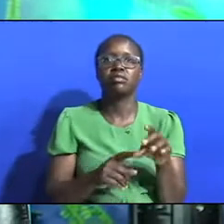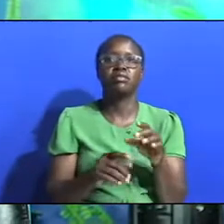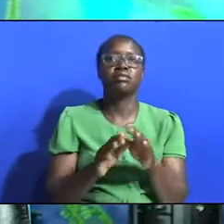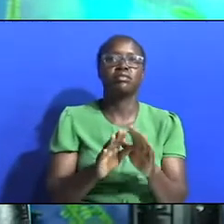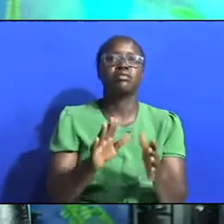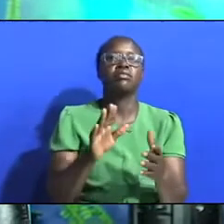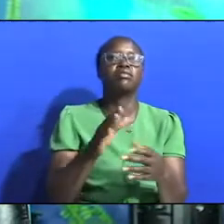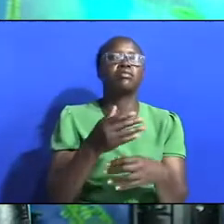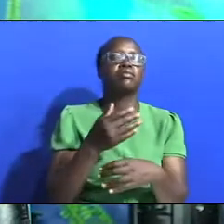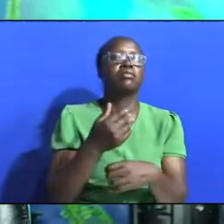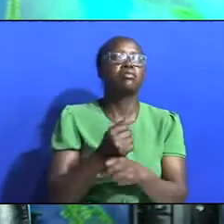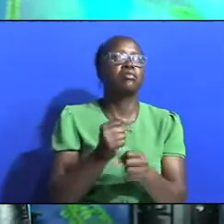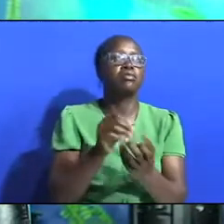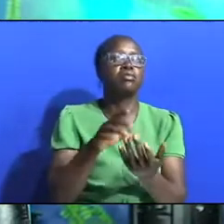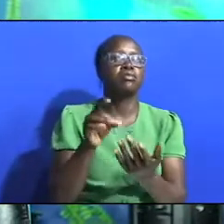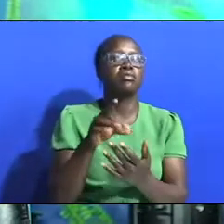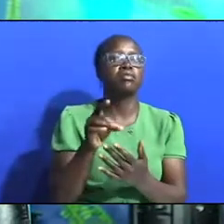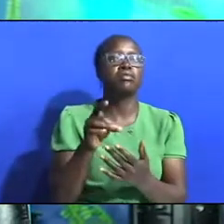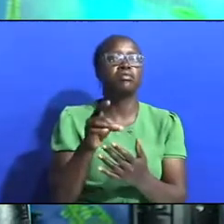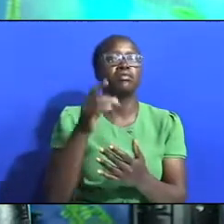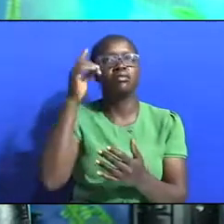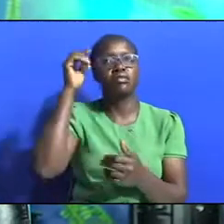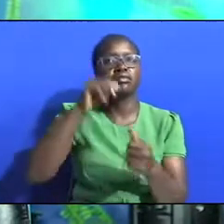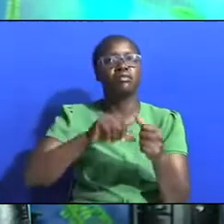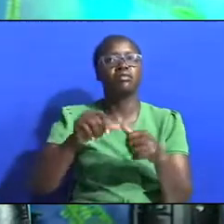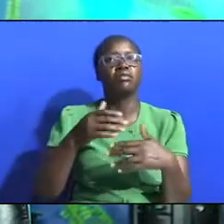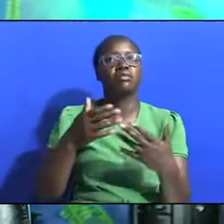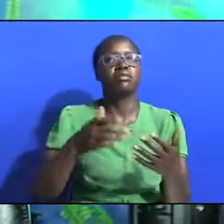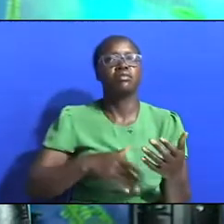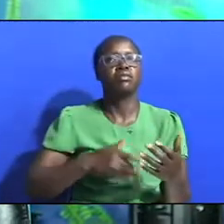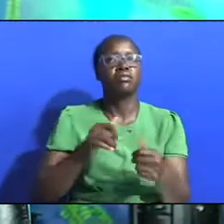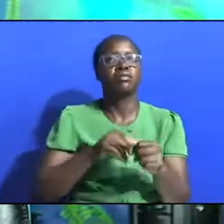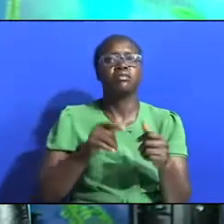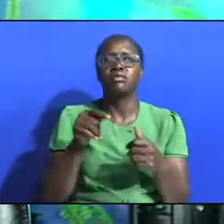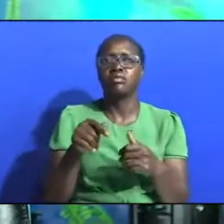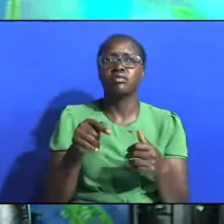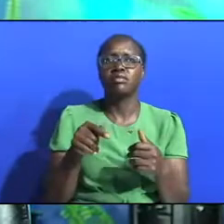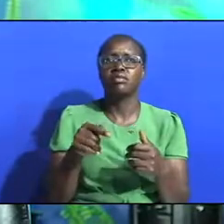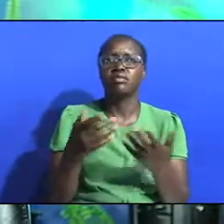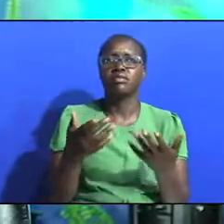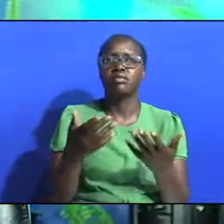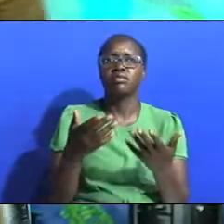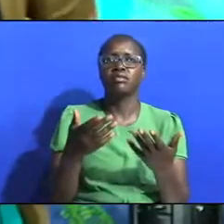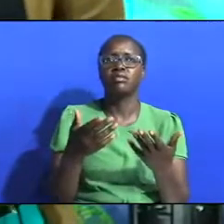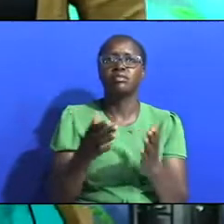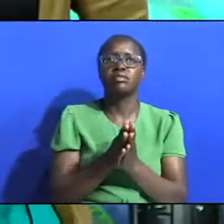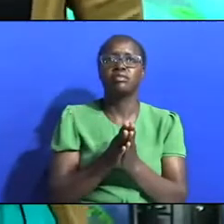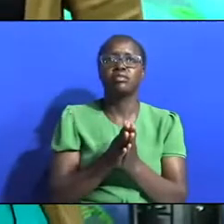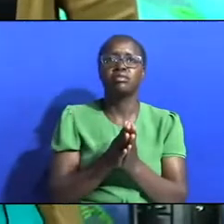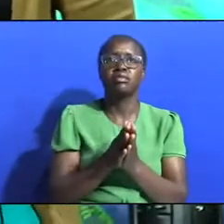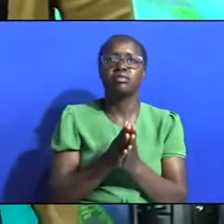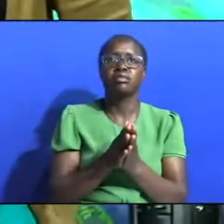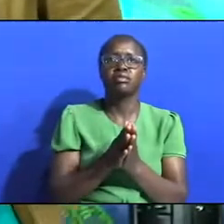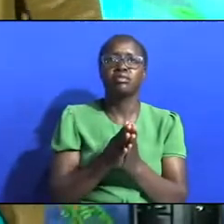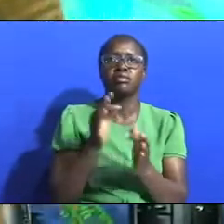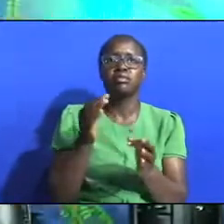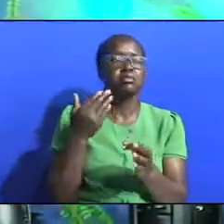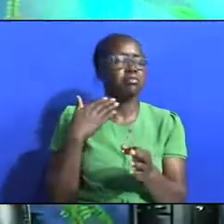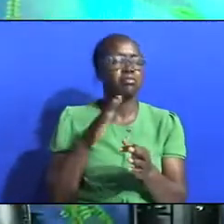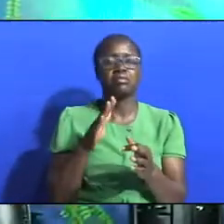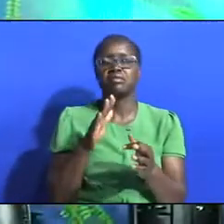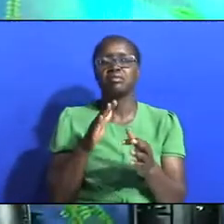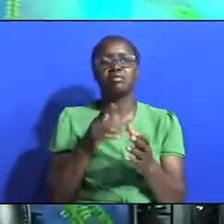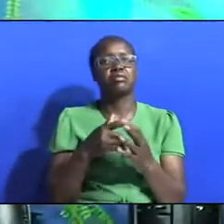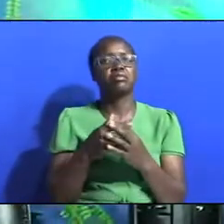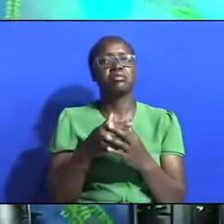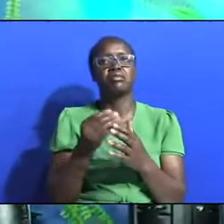make a choice, they would think about, how do I feel about this? Do I like it? If I like it, I'll do it. If I don't like it, I won't